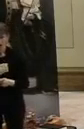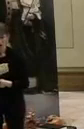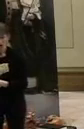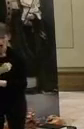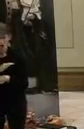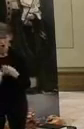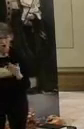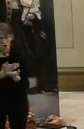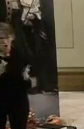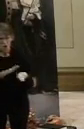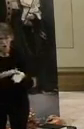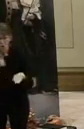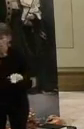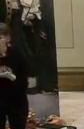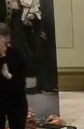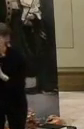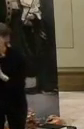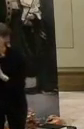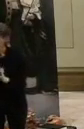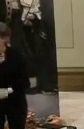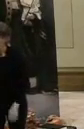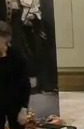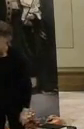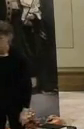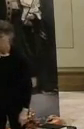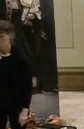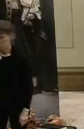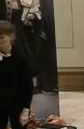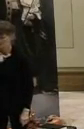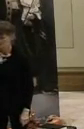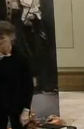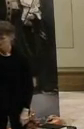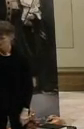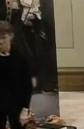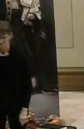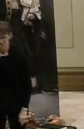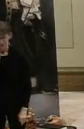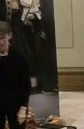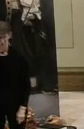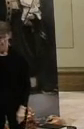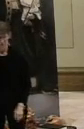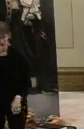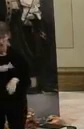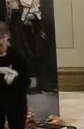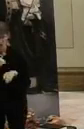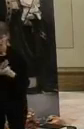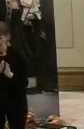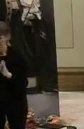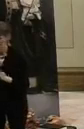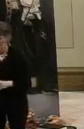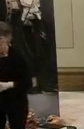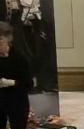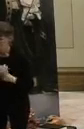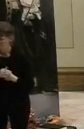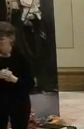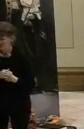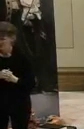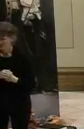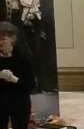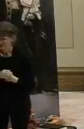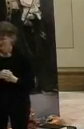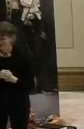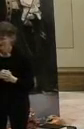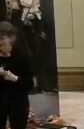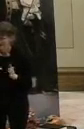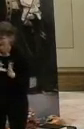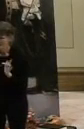be a priest? Every one of us from baptism received three charges: to be a priest, a prophet, and a